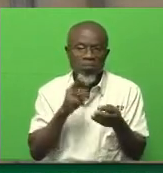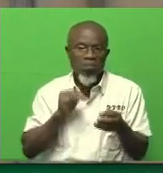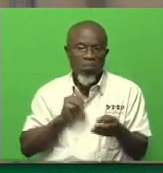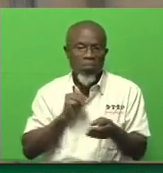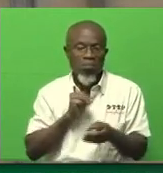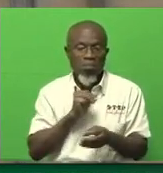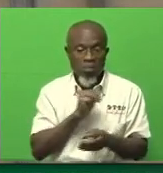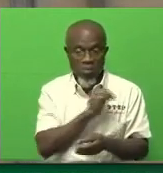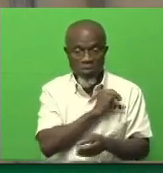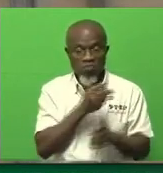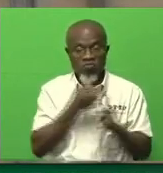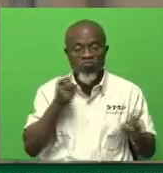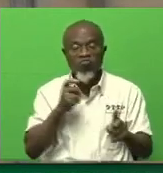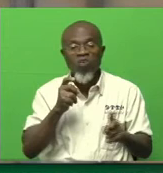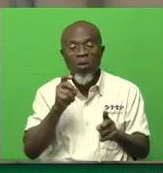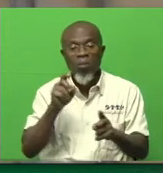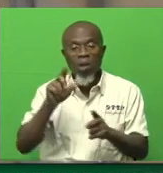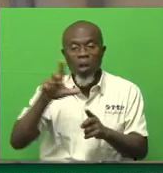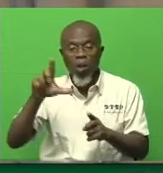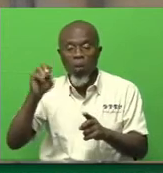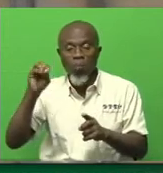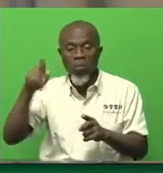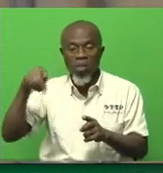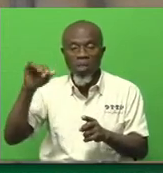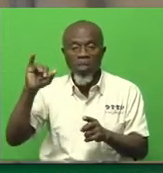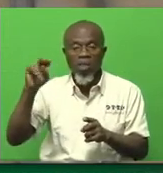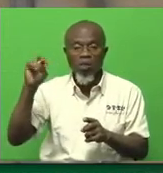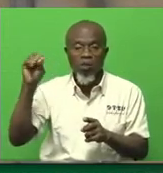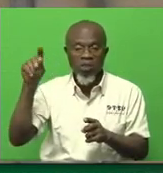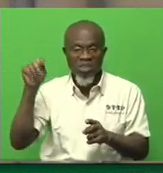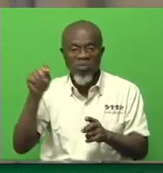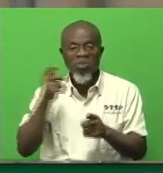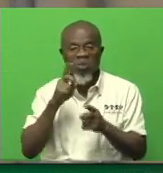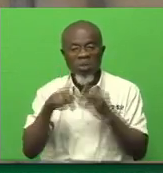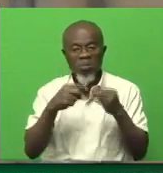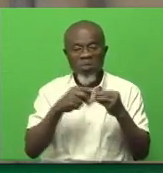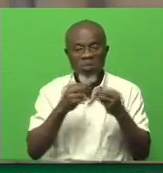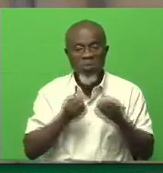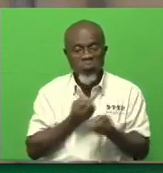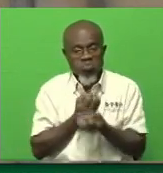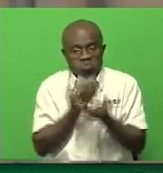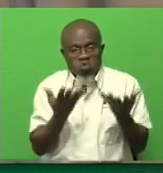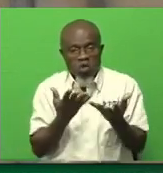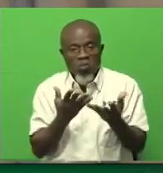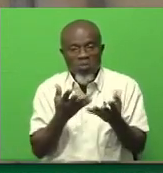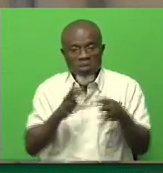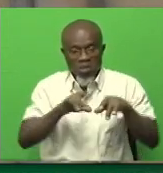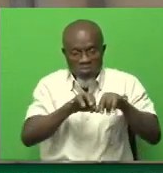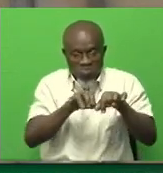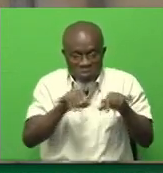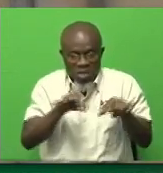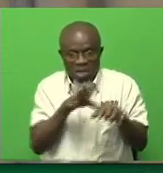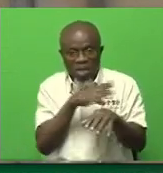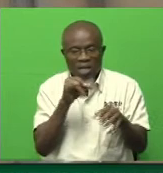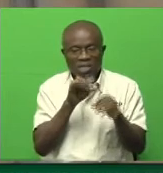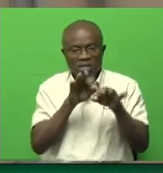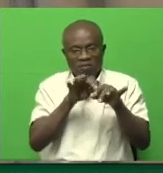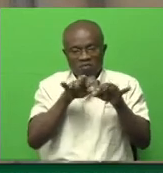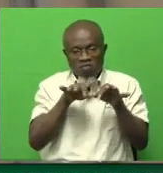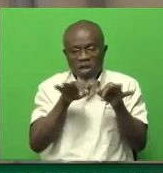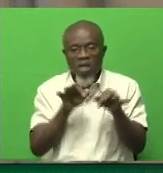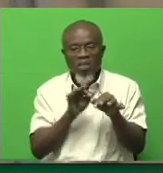talking about The Spider and the Fly and I want to congratulate him for his response Minister Gonzalez you did well